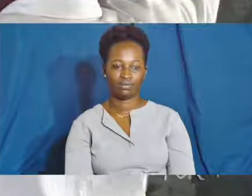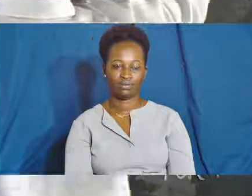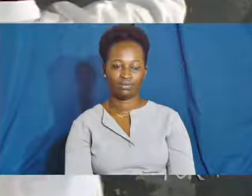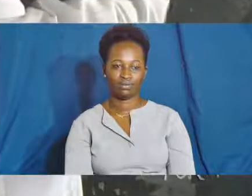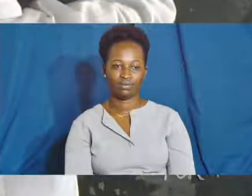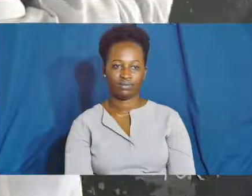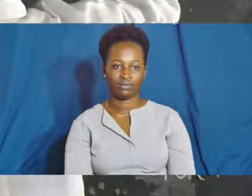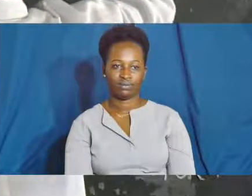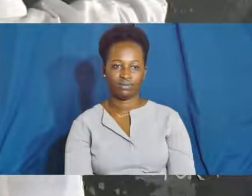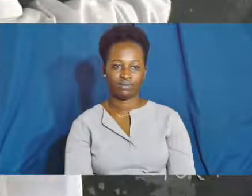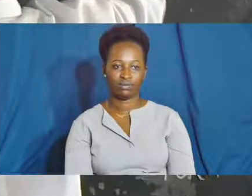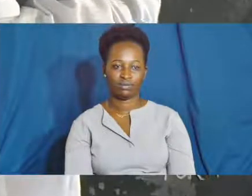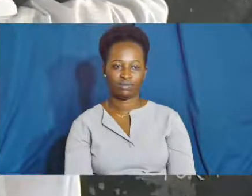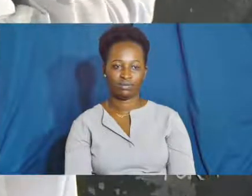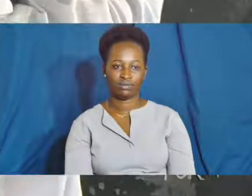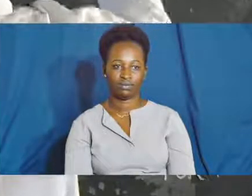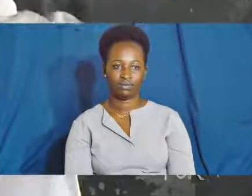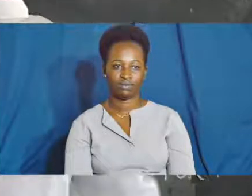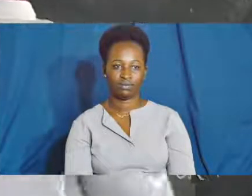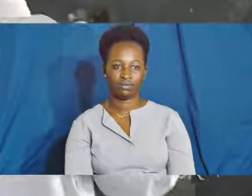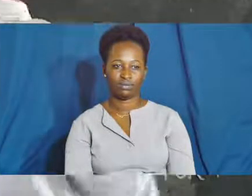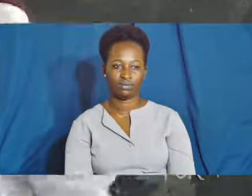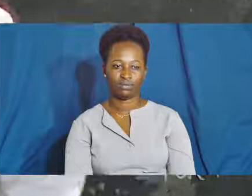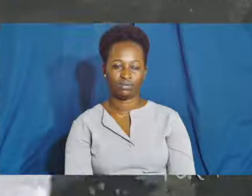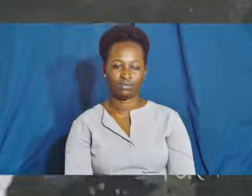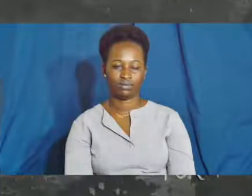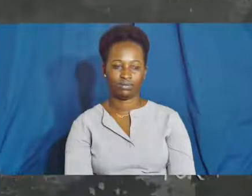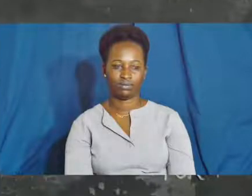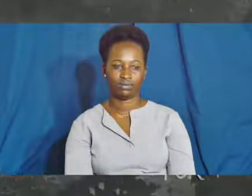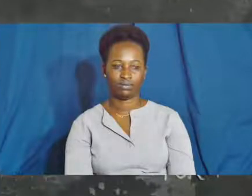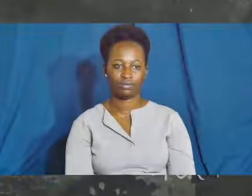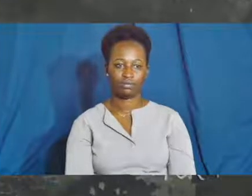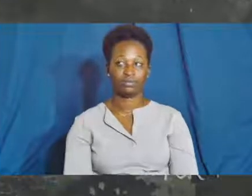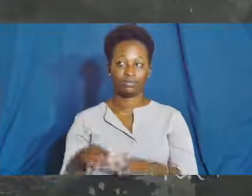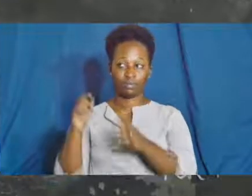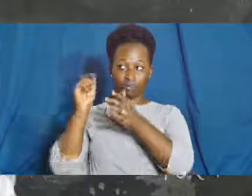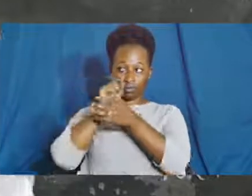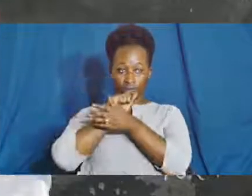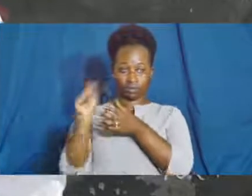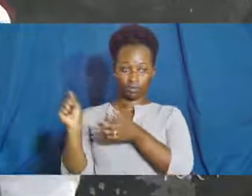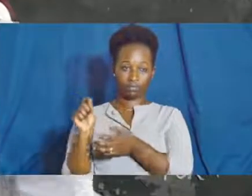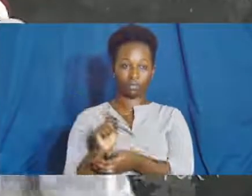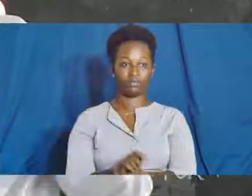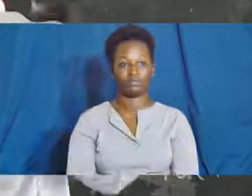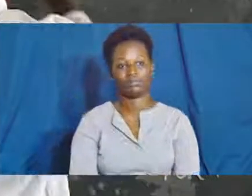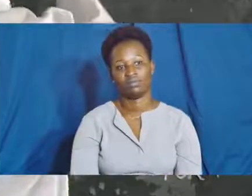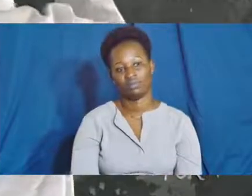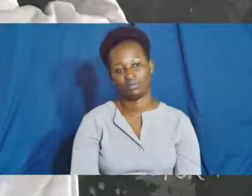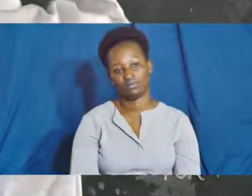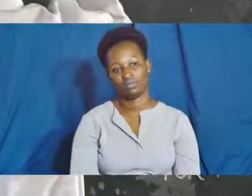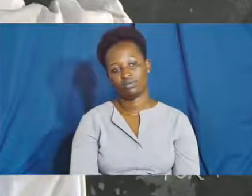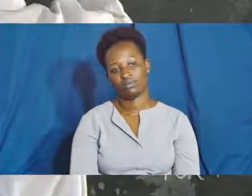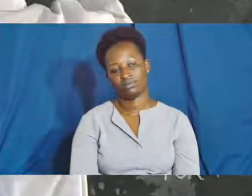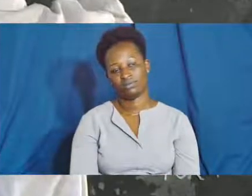you can indicate it here, 0, 0, 0. Then 3 minus 5, impossible. Then you borrow 1 to become